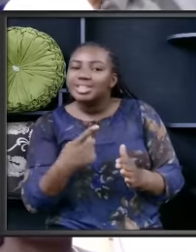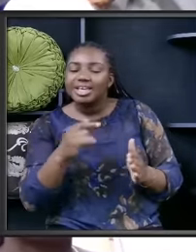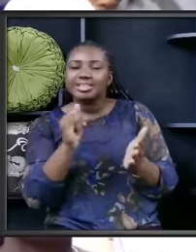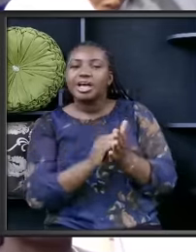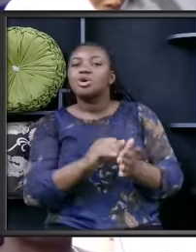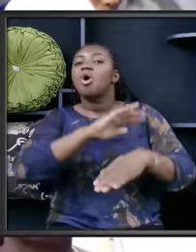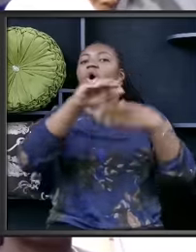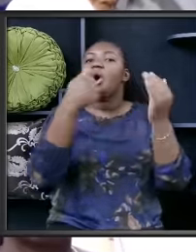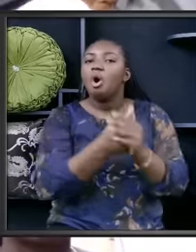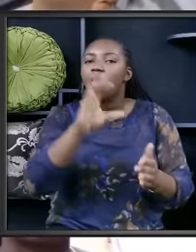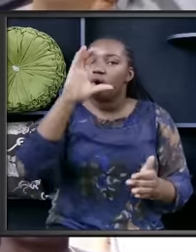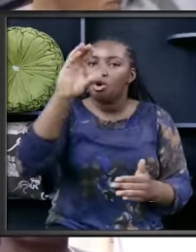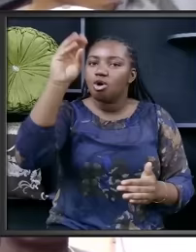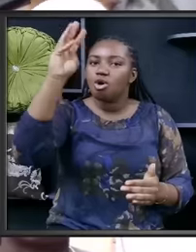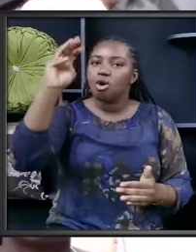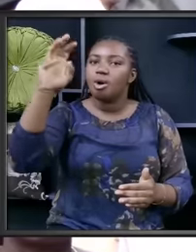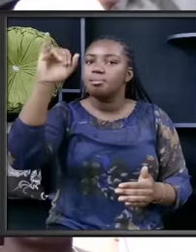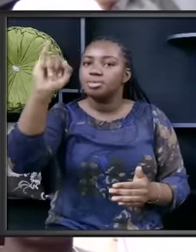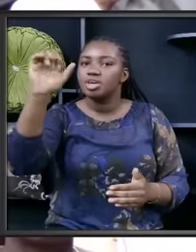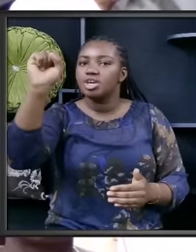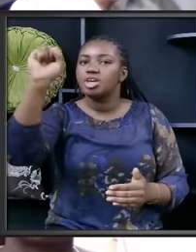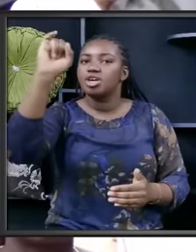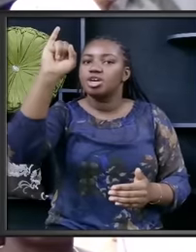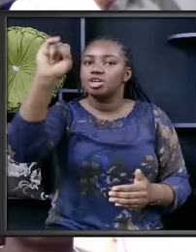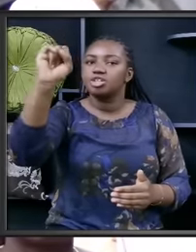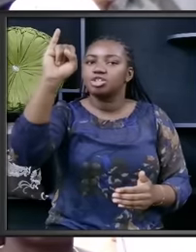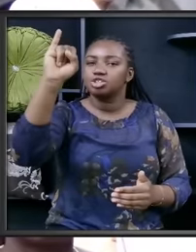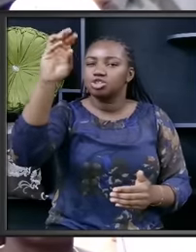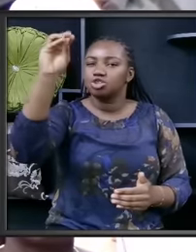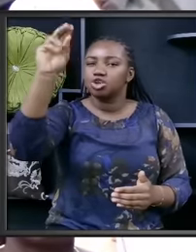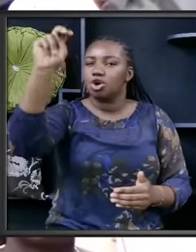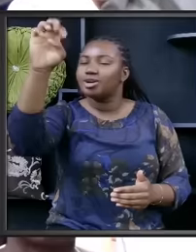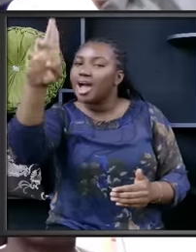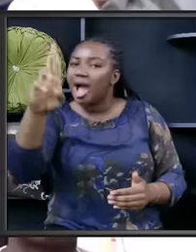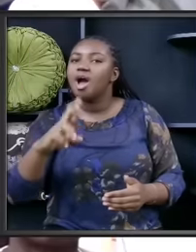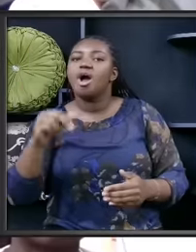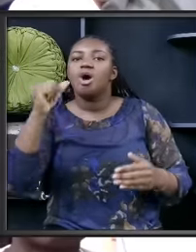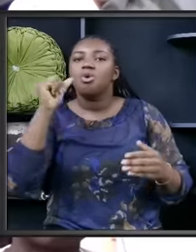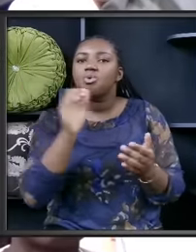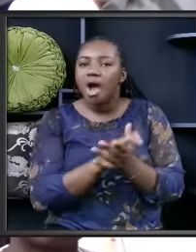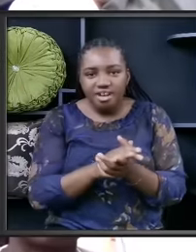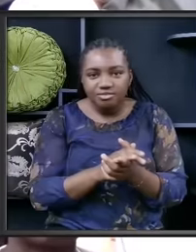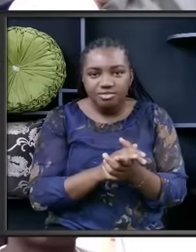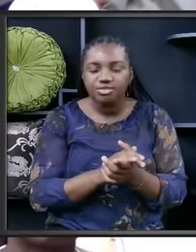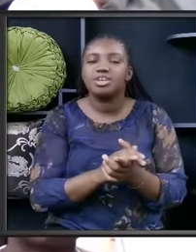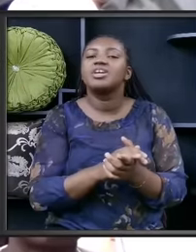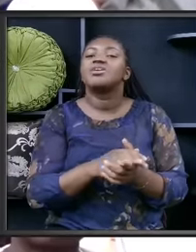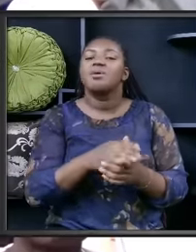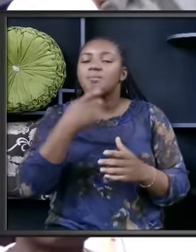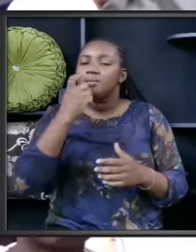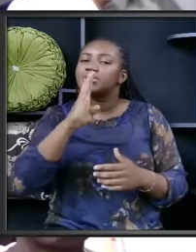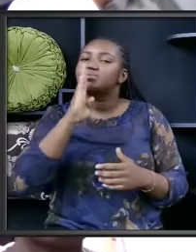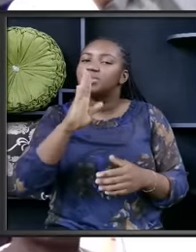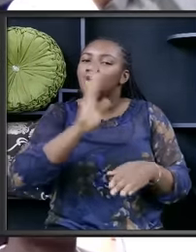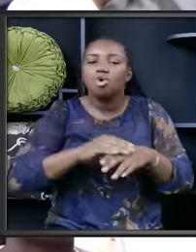where the wahala ended. Because he no get mouth. Go tell governor wife, say now only my wife. Now no go there for WhatsApp. For the